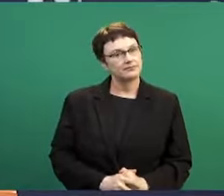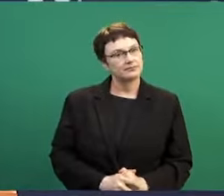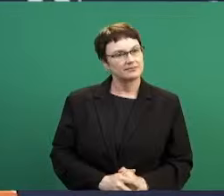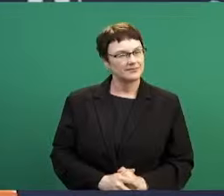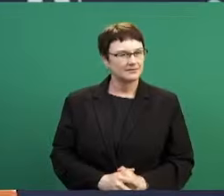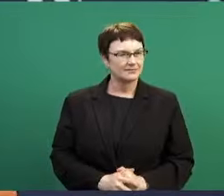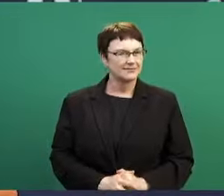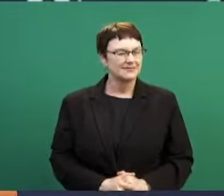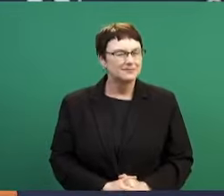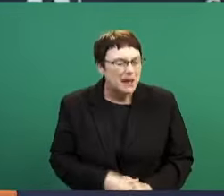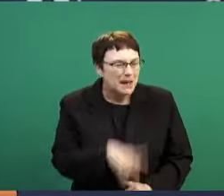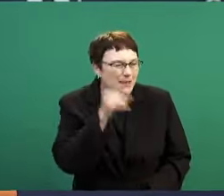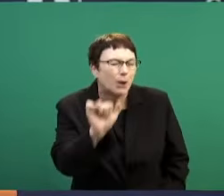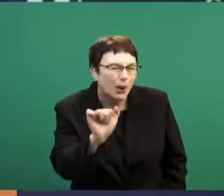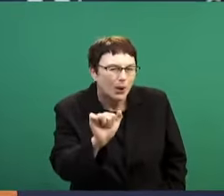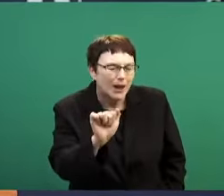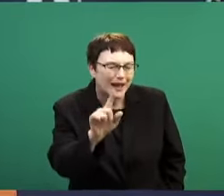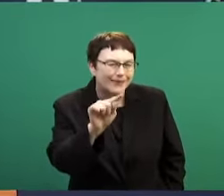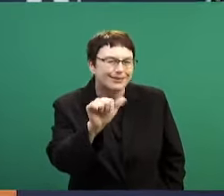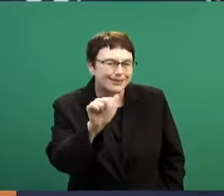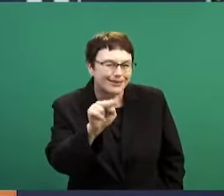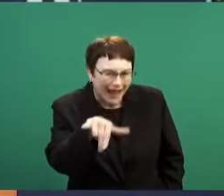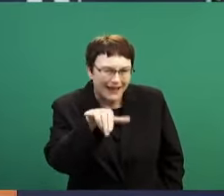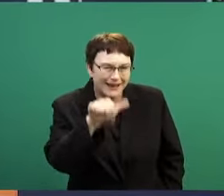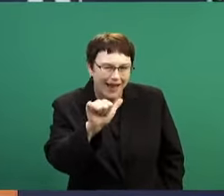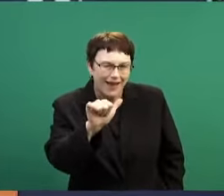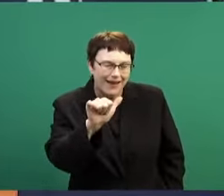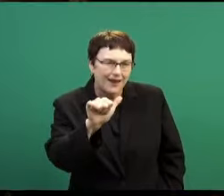Did you say Tanya? Okay, thank you.